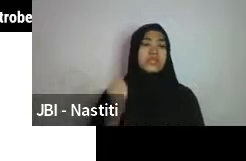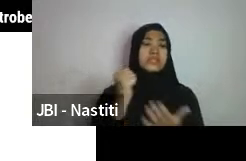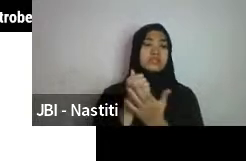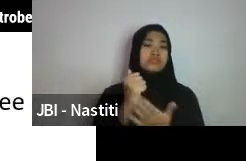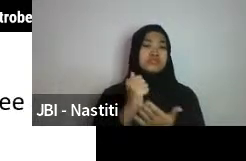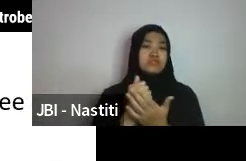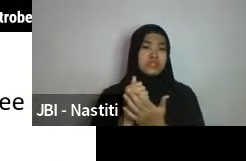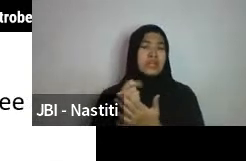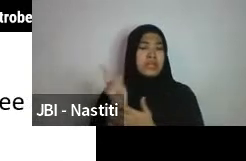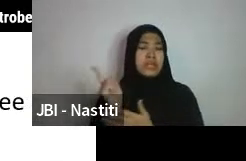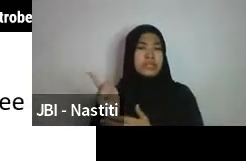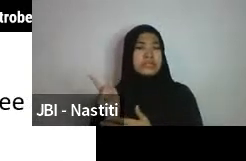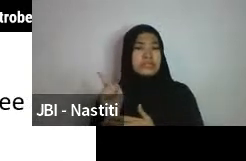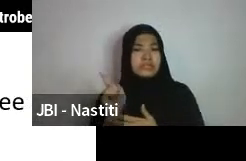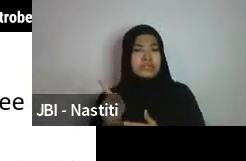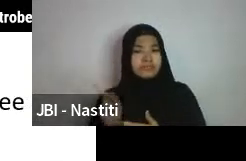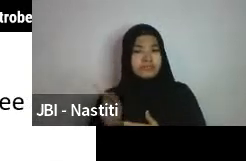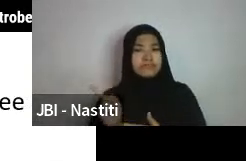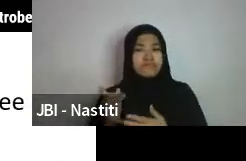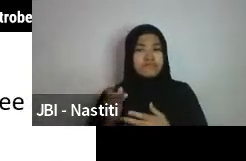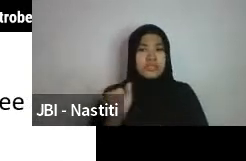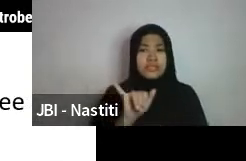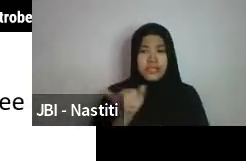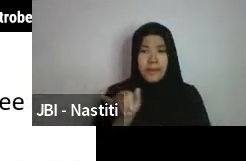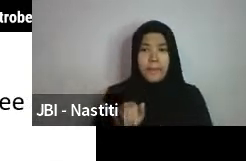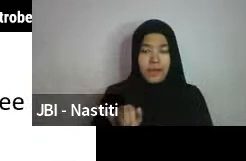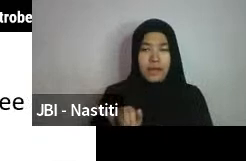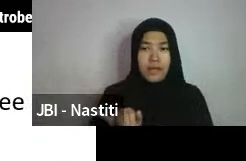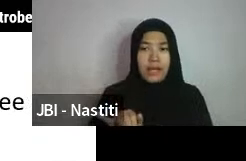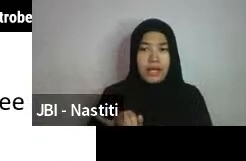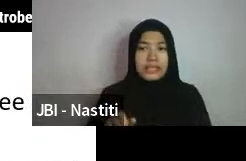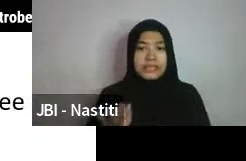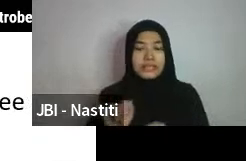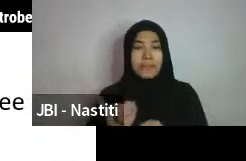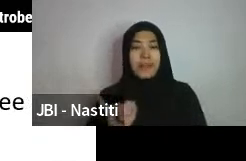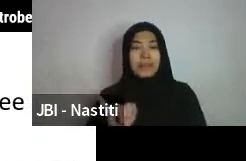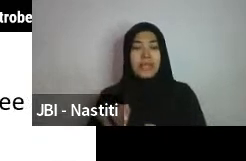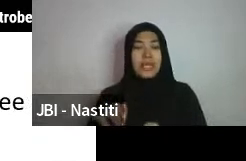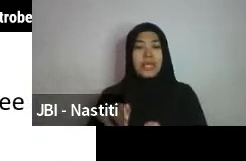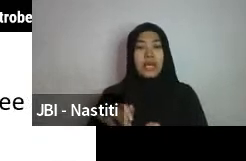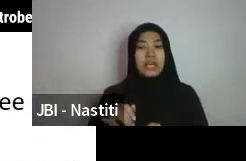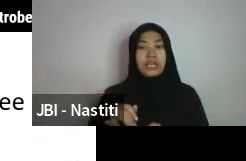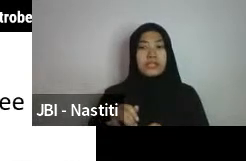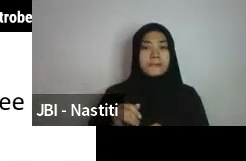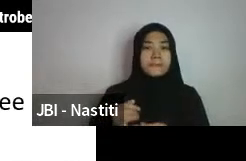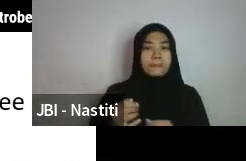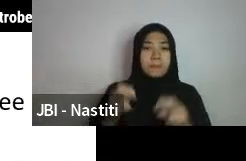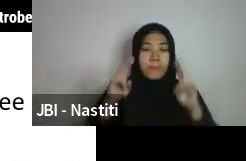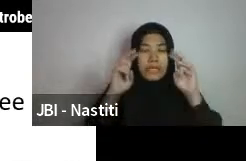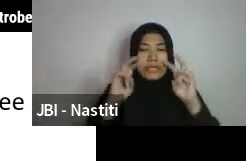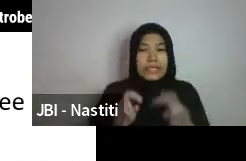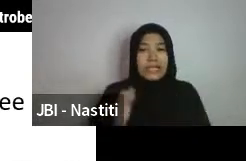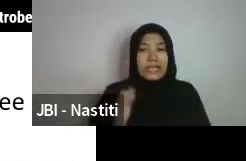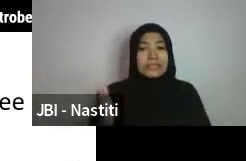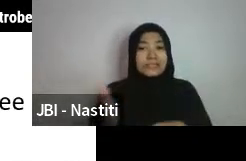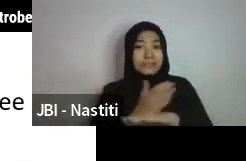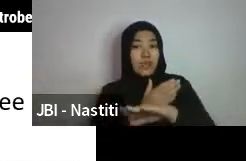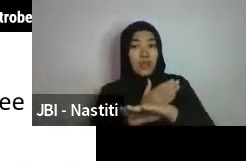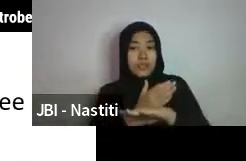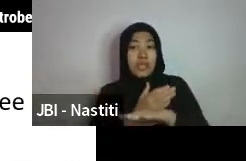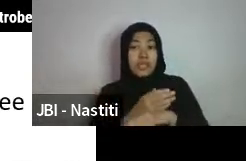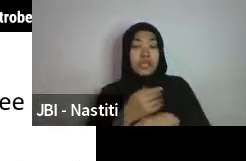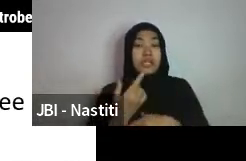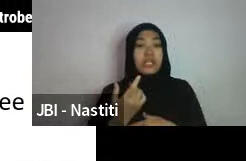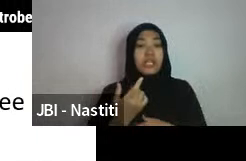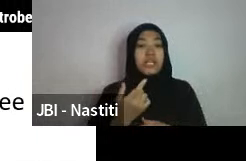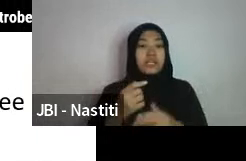I'm just going to present some of our key findings today. In terms of the